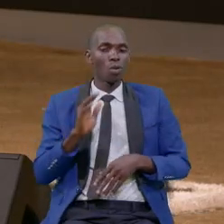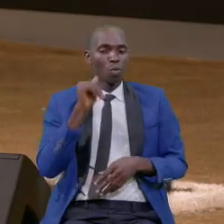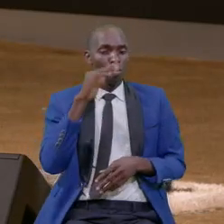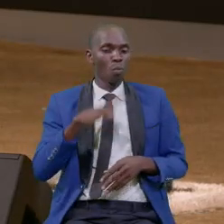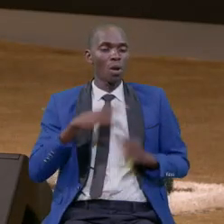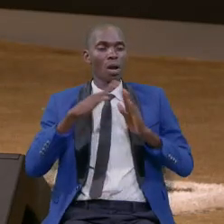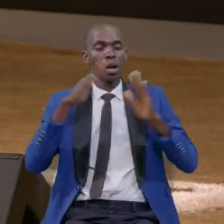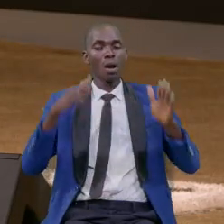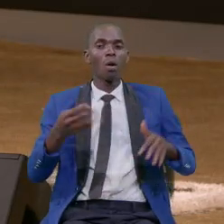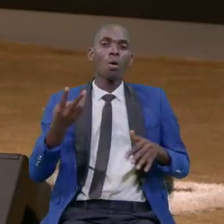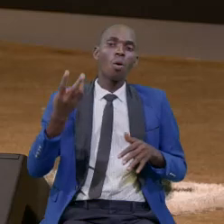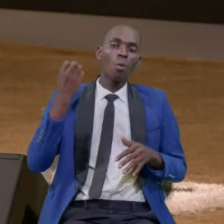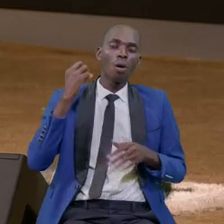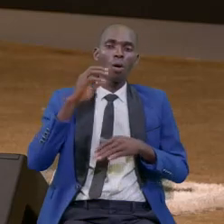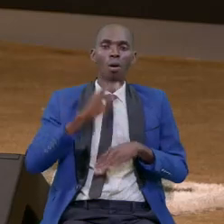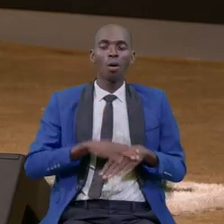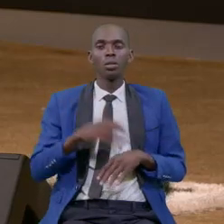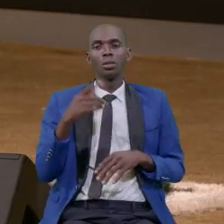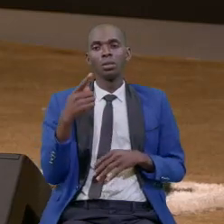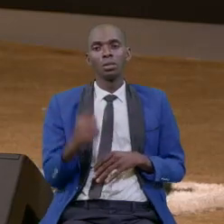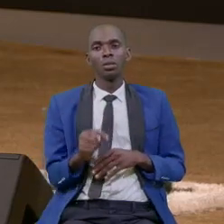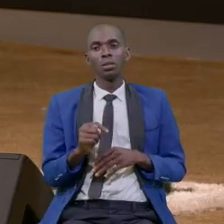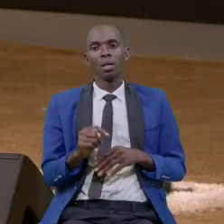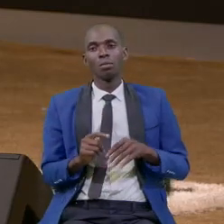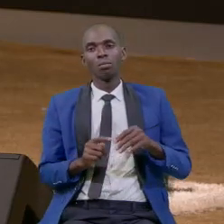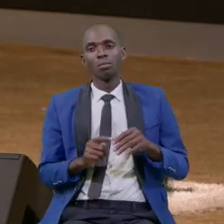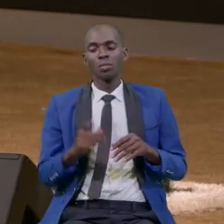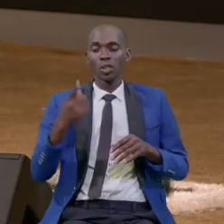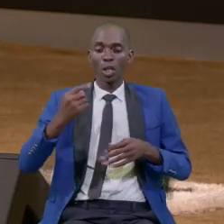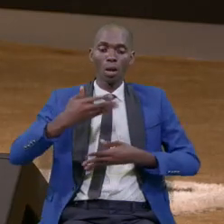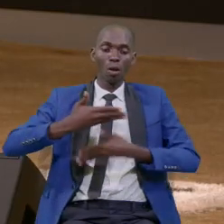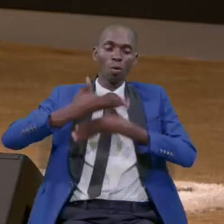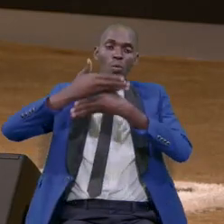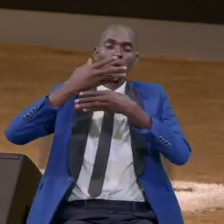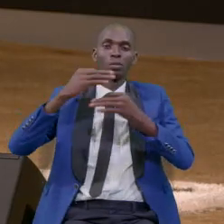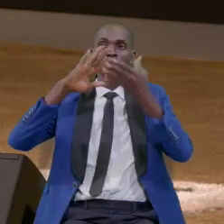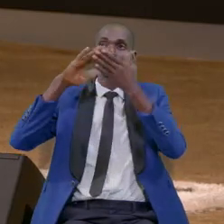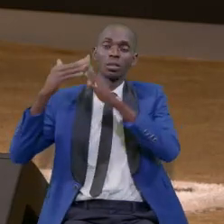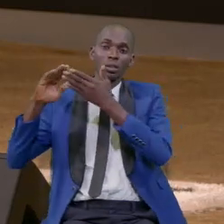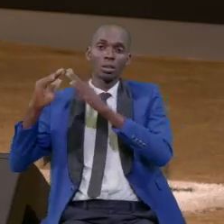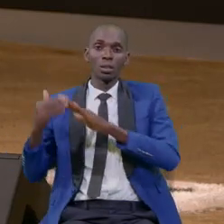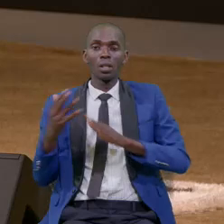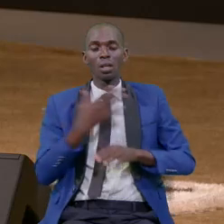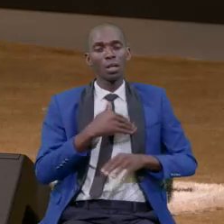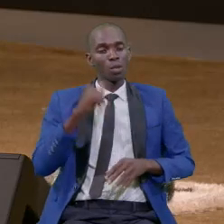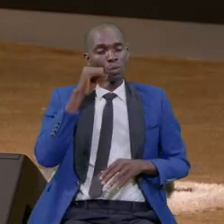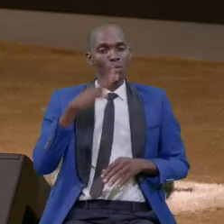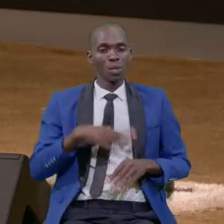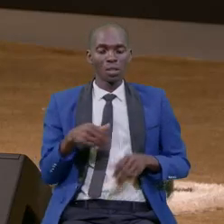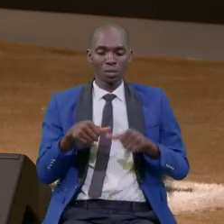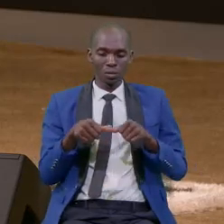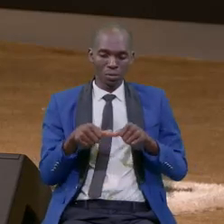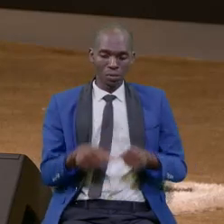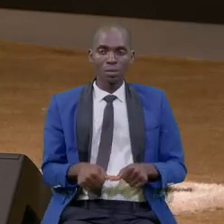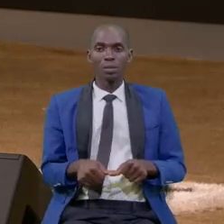was upon the town wall, and she dwelt